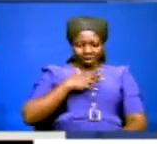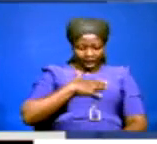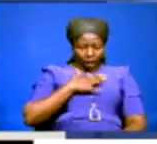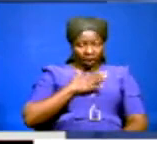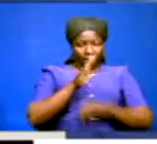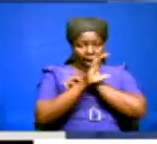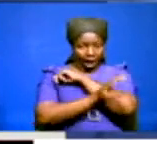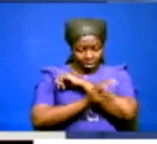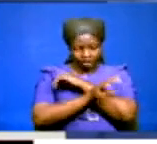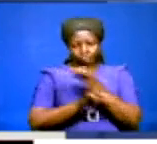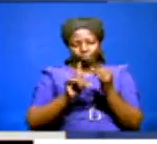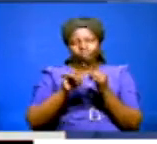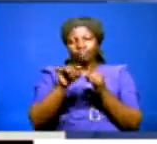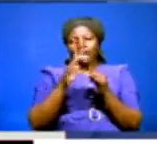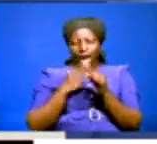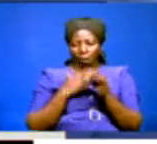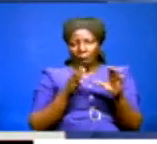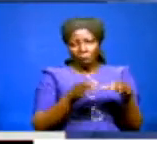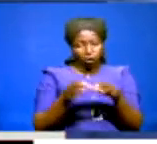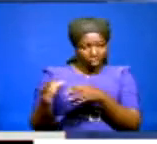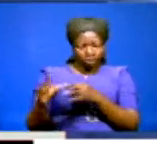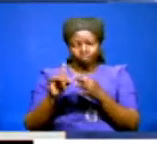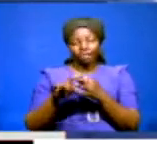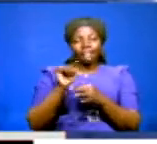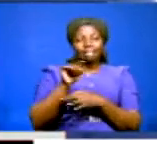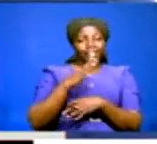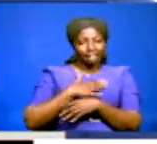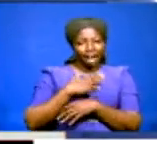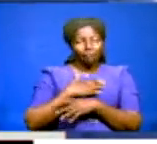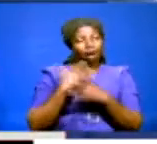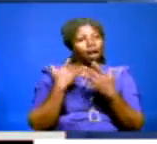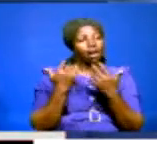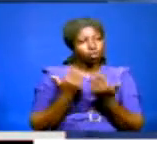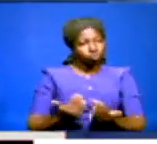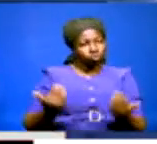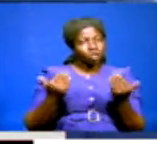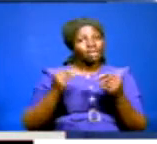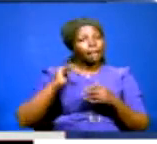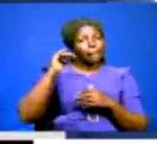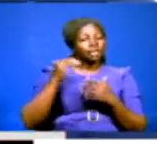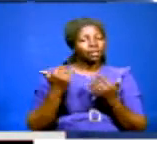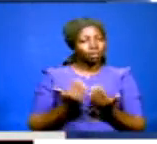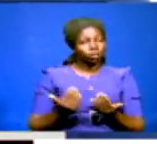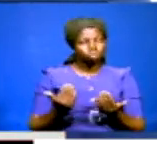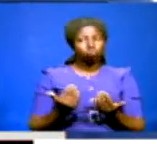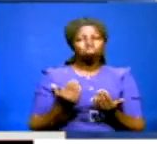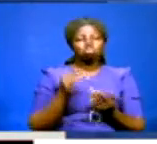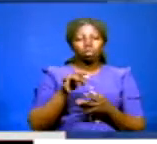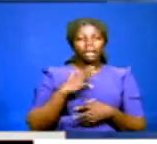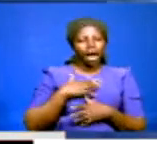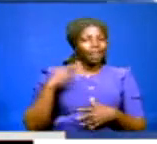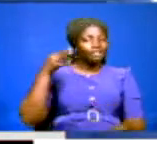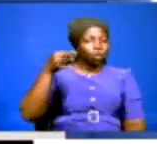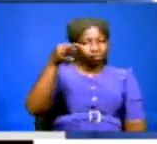These are our communities. These are our teenagers, our children. This is our future. So let's plow